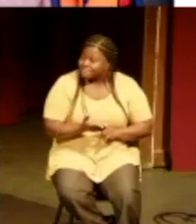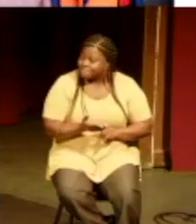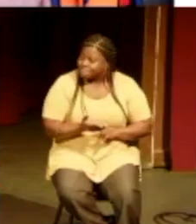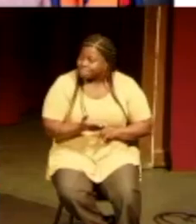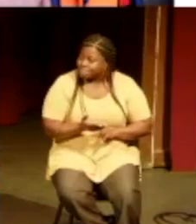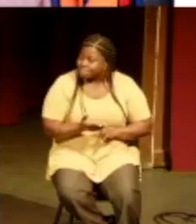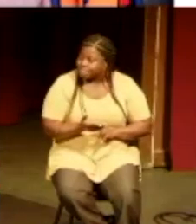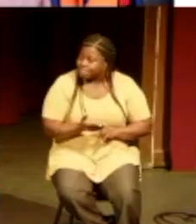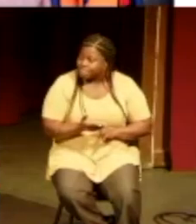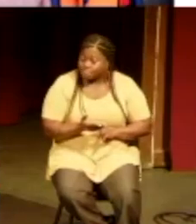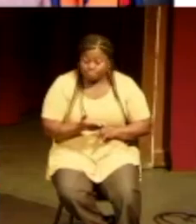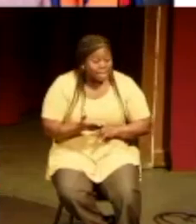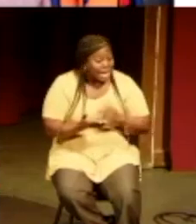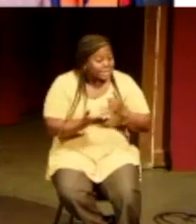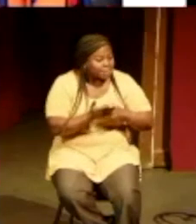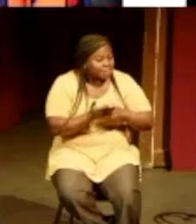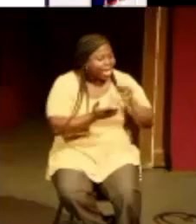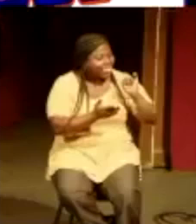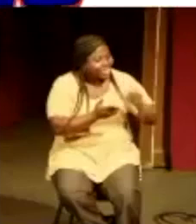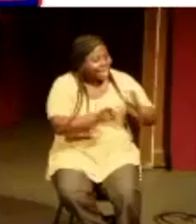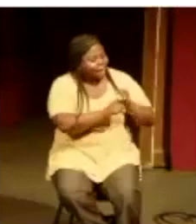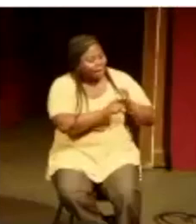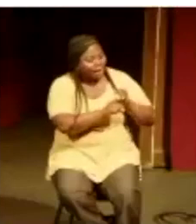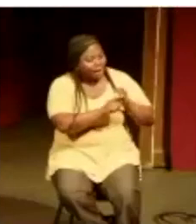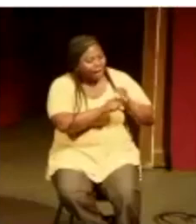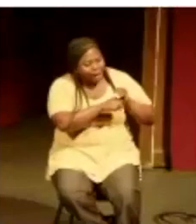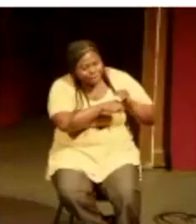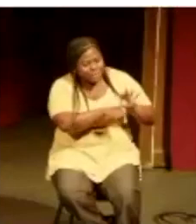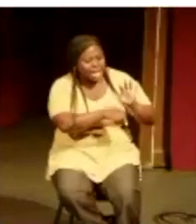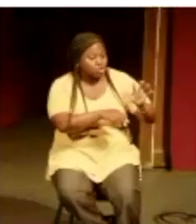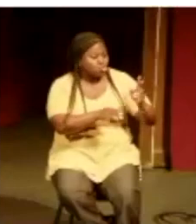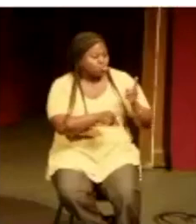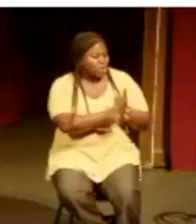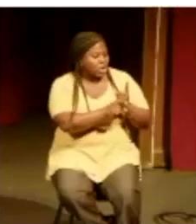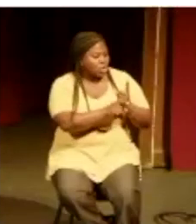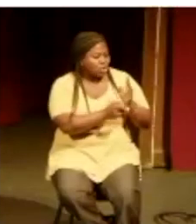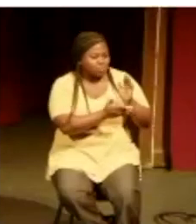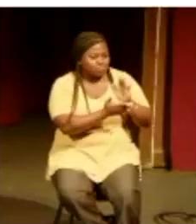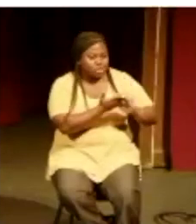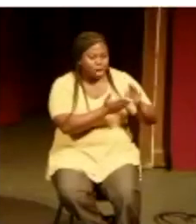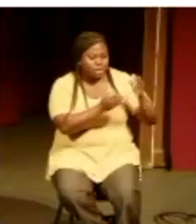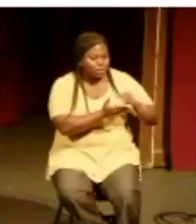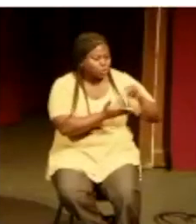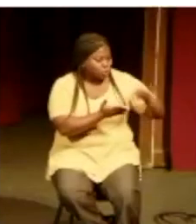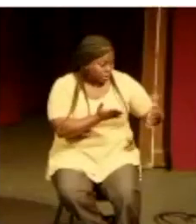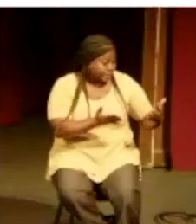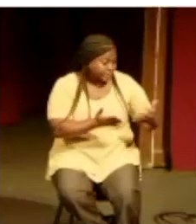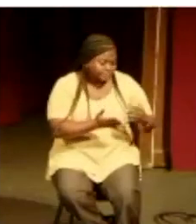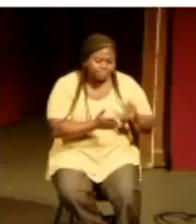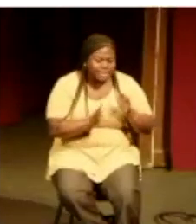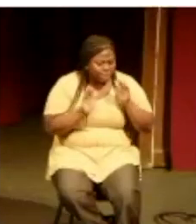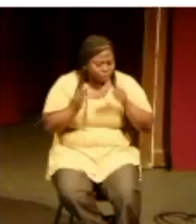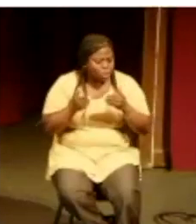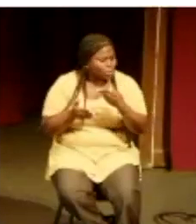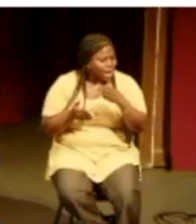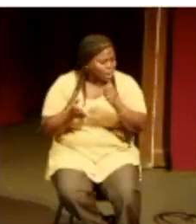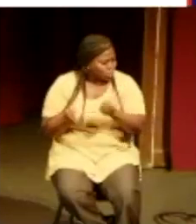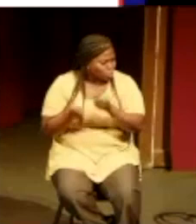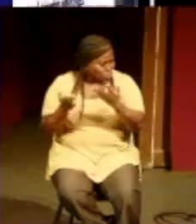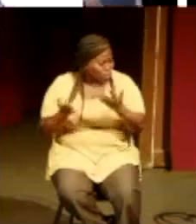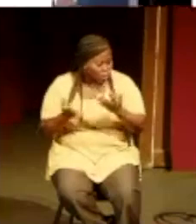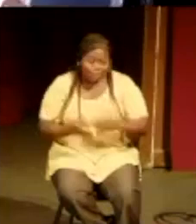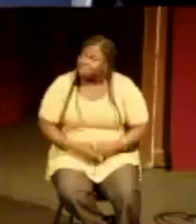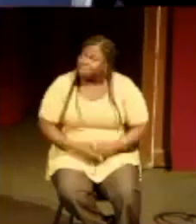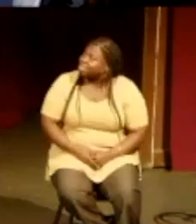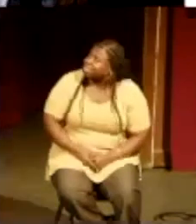their regular college students. Now then, I want to jump right into student success. And I've got a fabulous